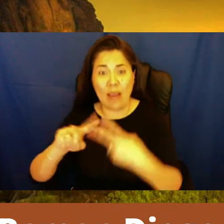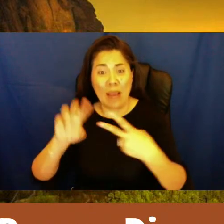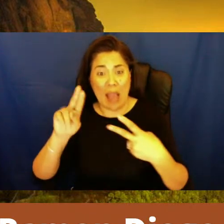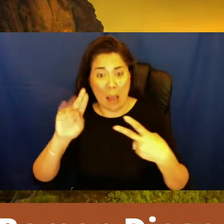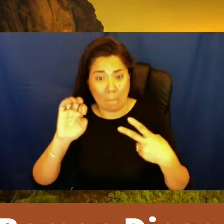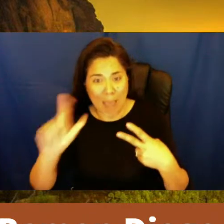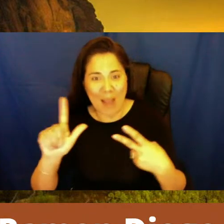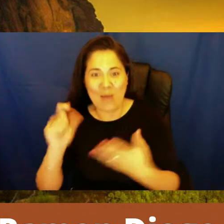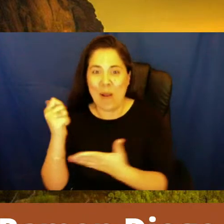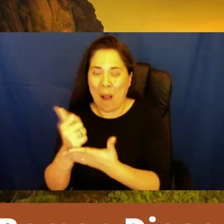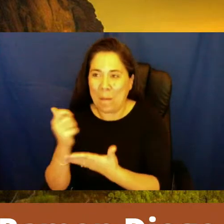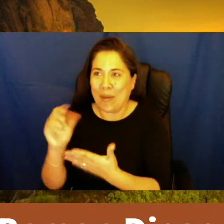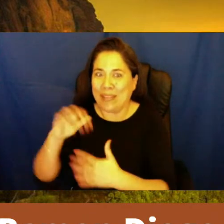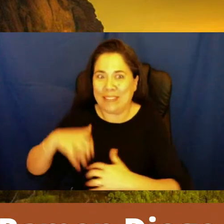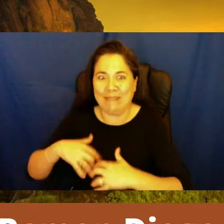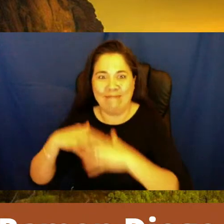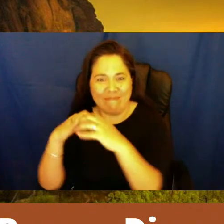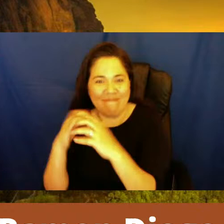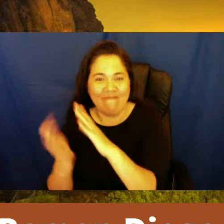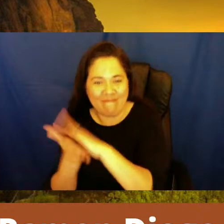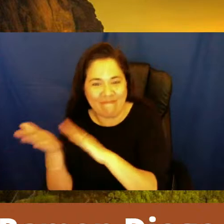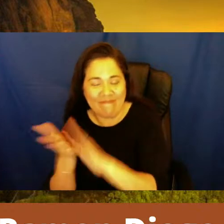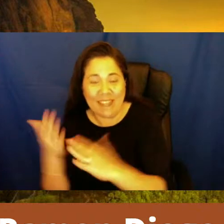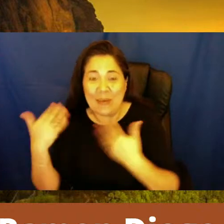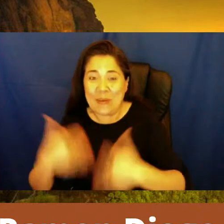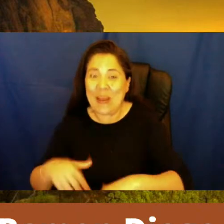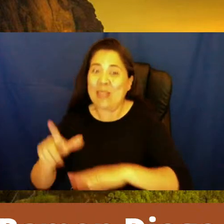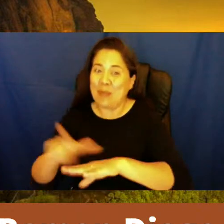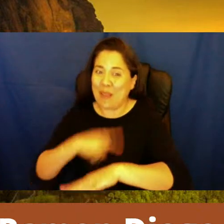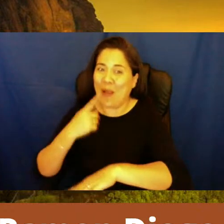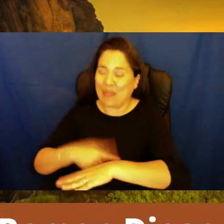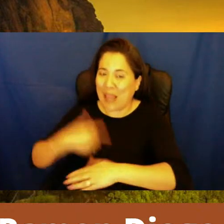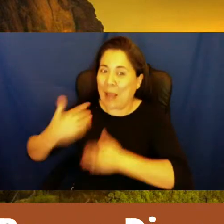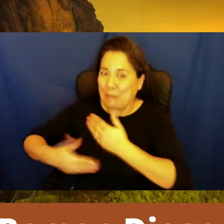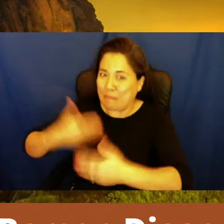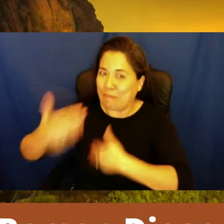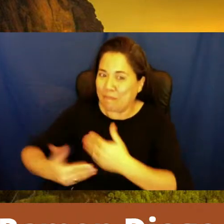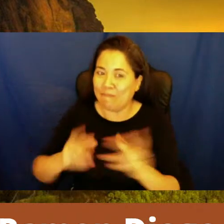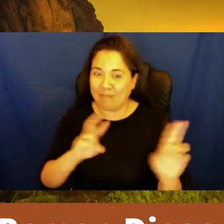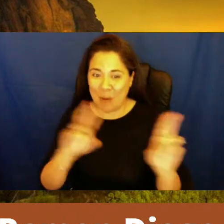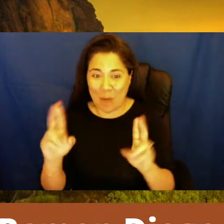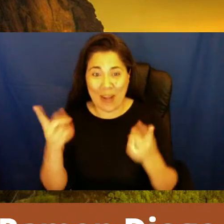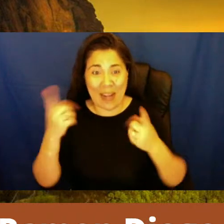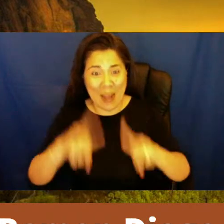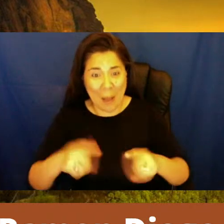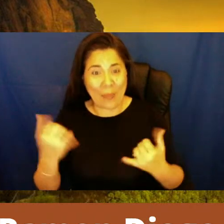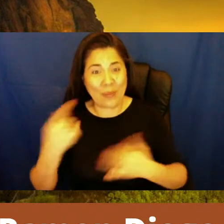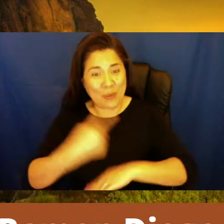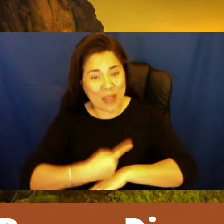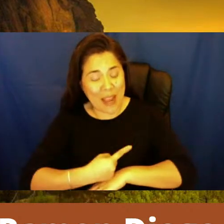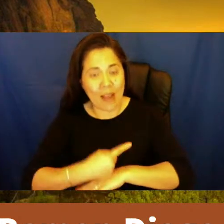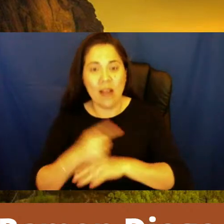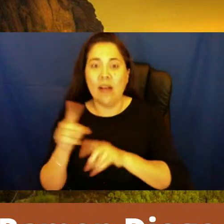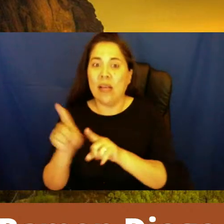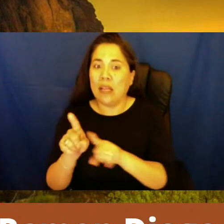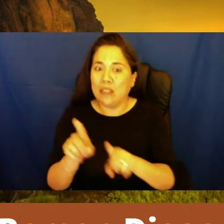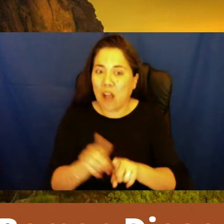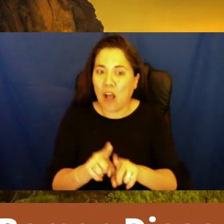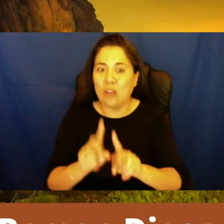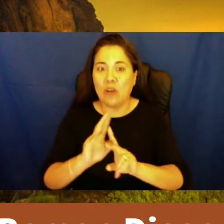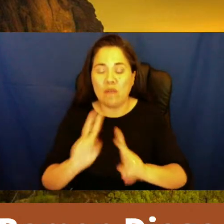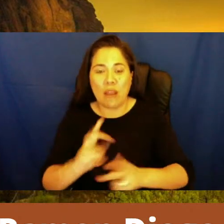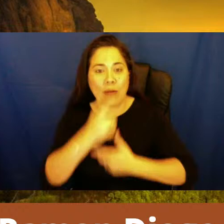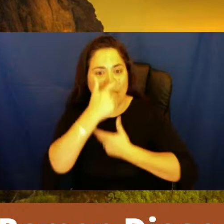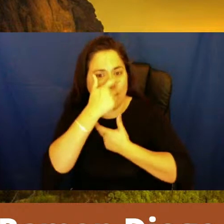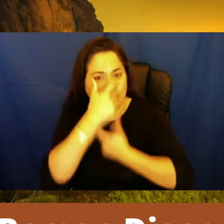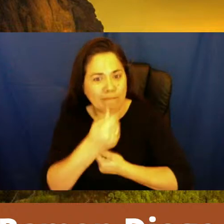put this together. This has definitely been a long time coming. And this is also a very, very intriguing